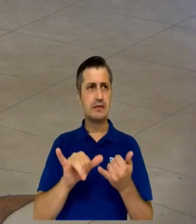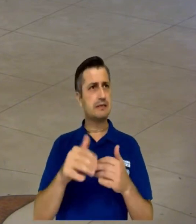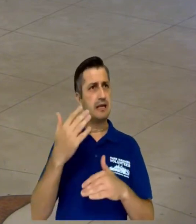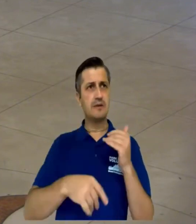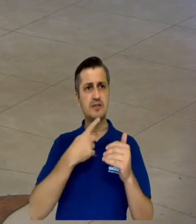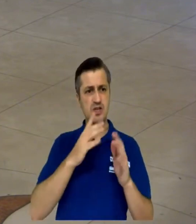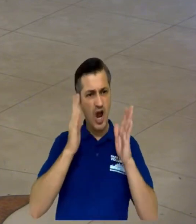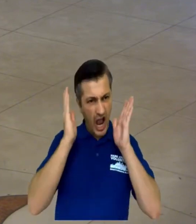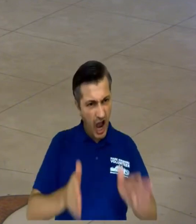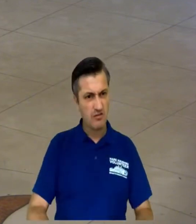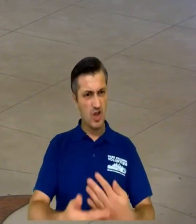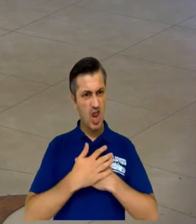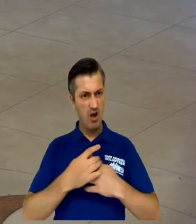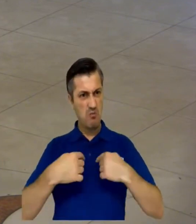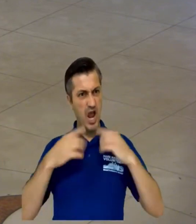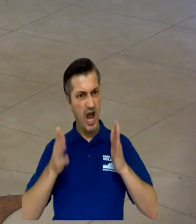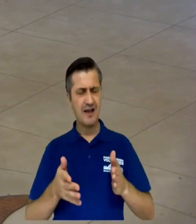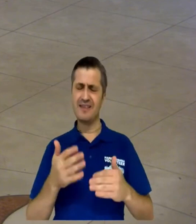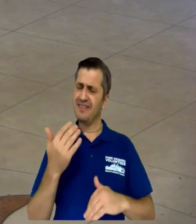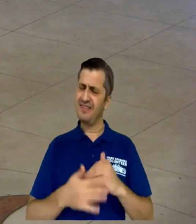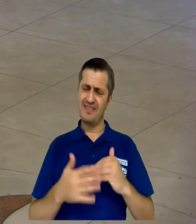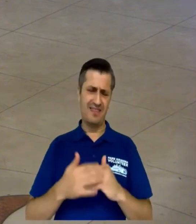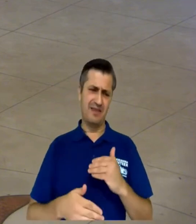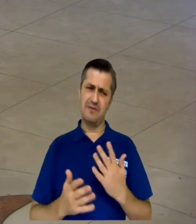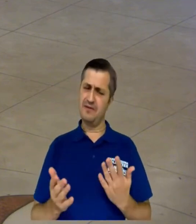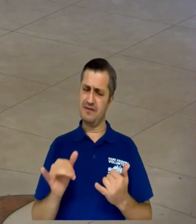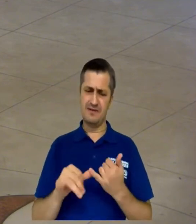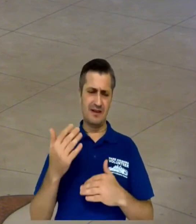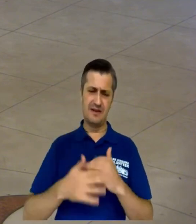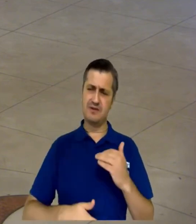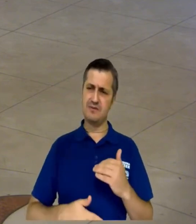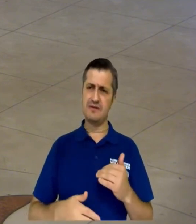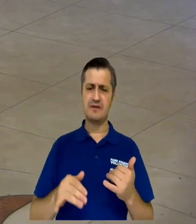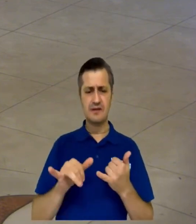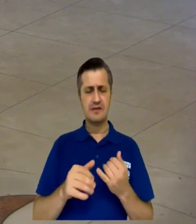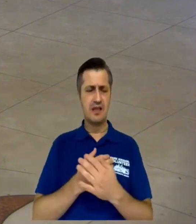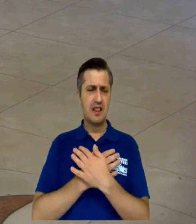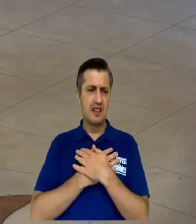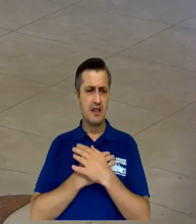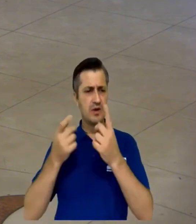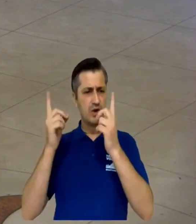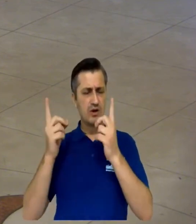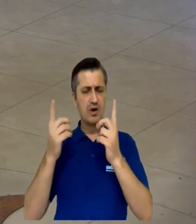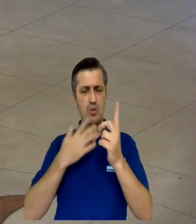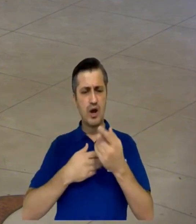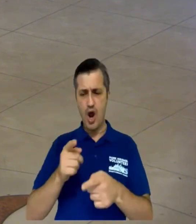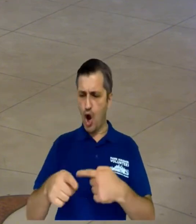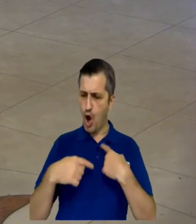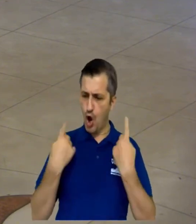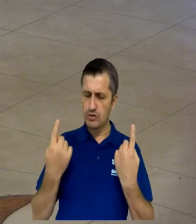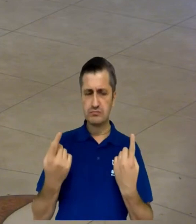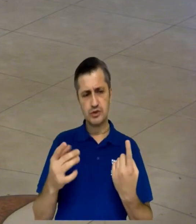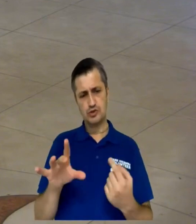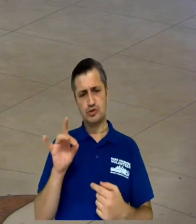right? So Krishna is a loving God, but he wants us to have our own choice. He wants us to have our own